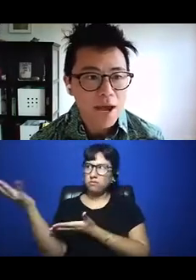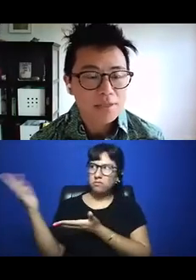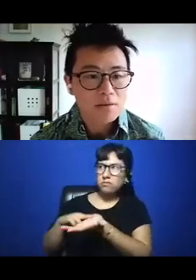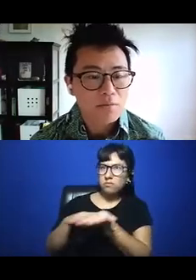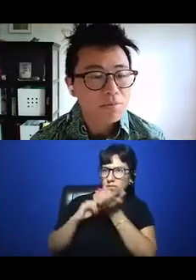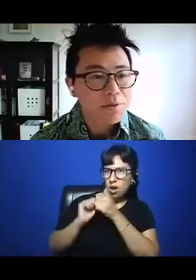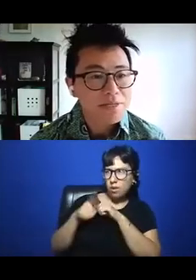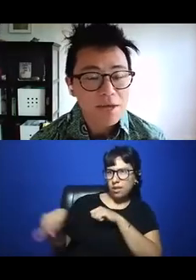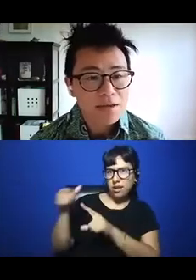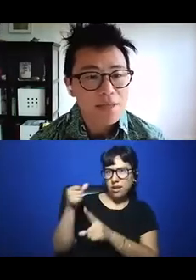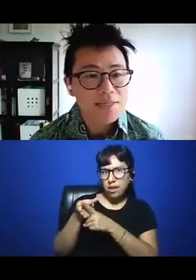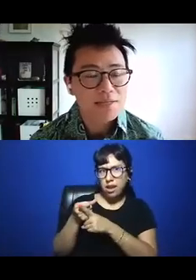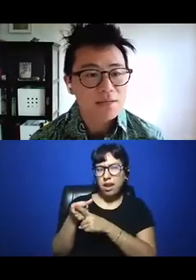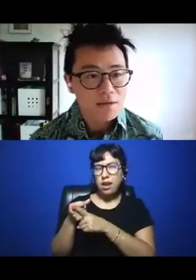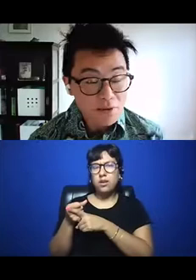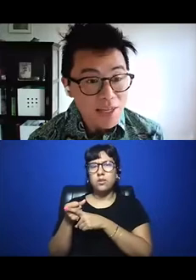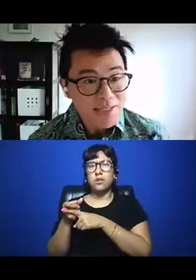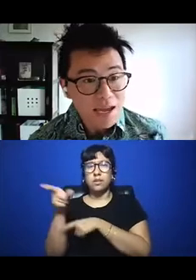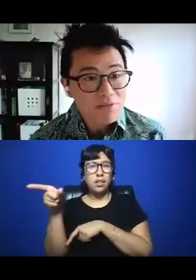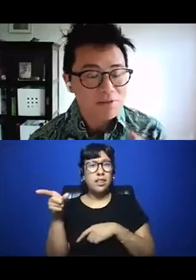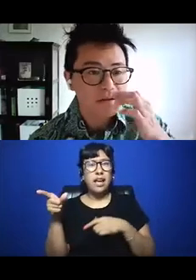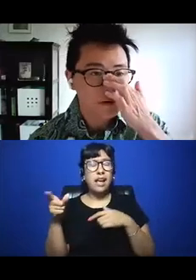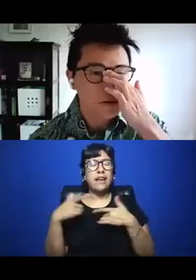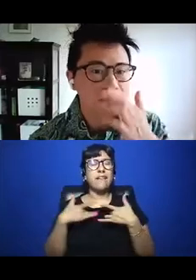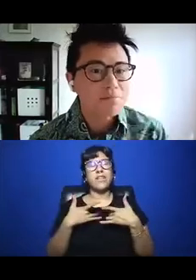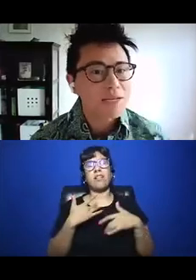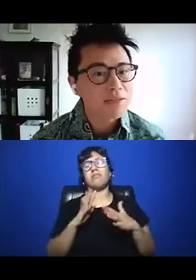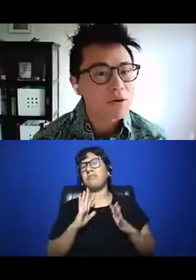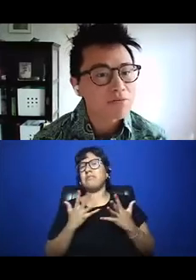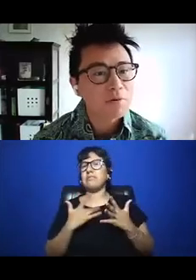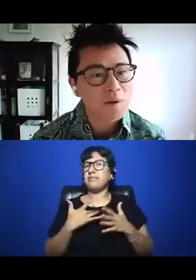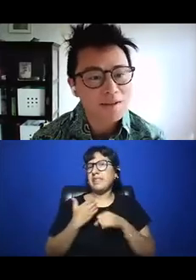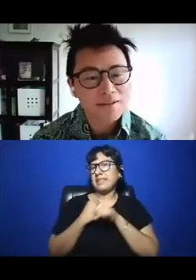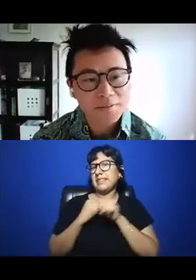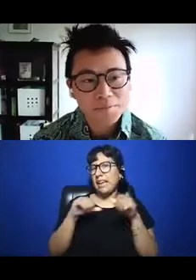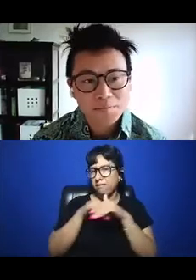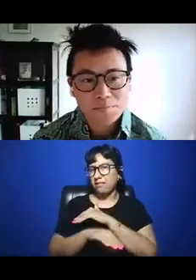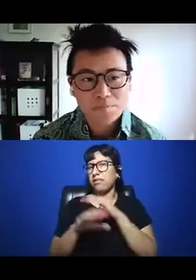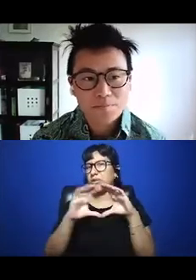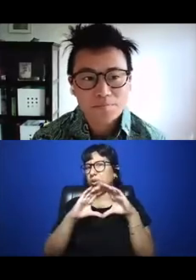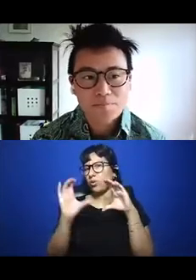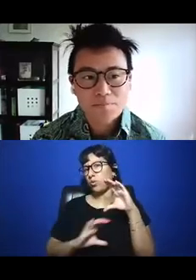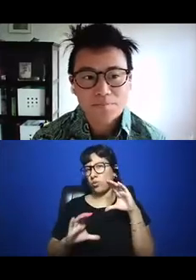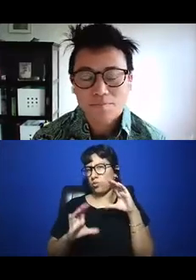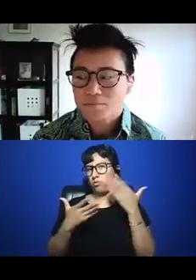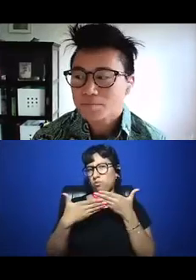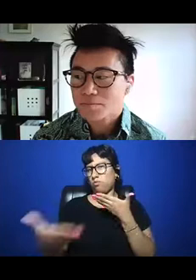they impacted? Will this make them feel less safe in hosting meetings going forward?